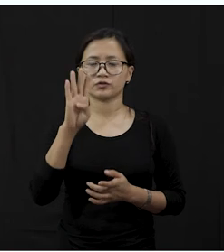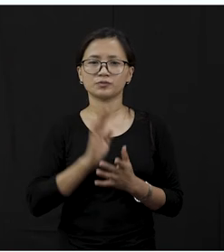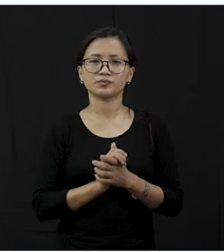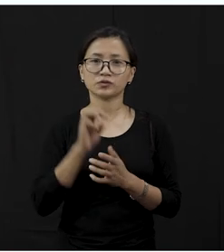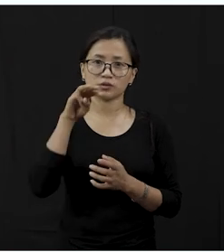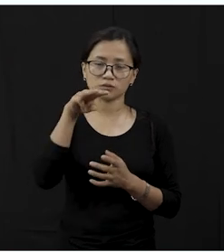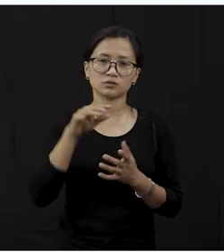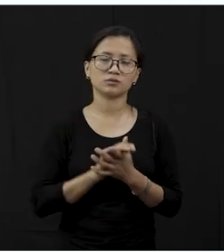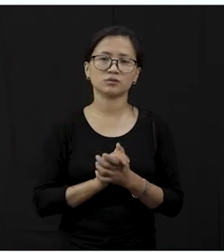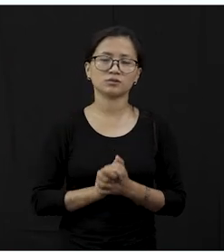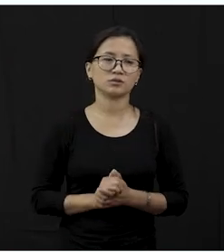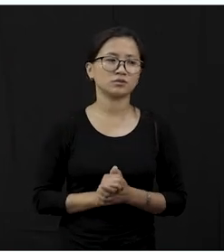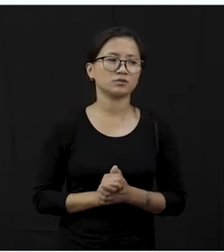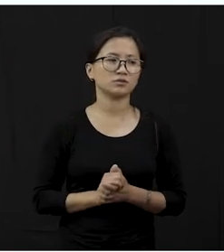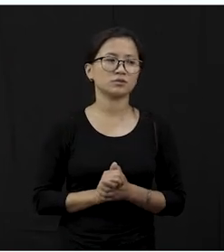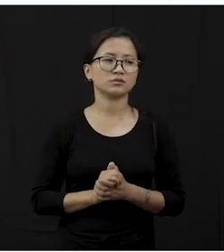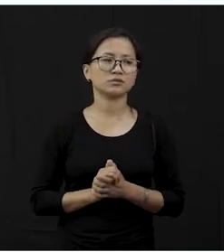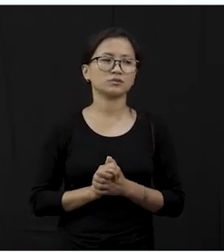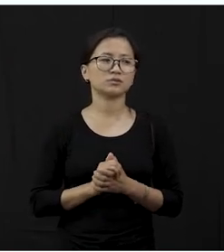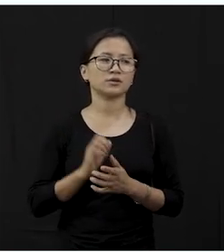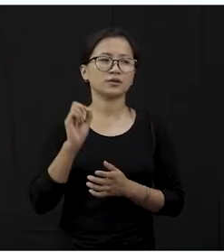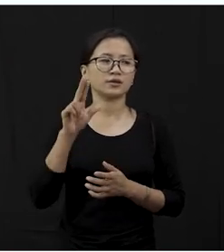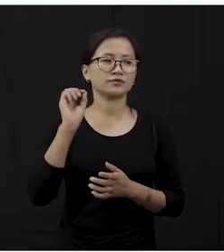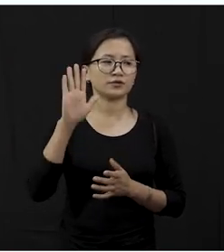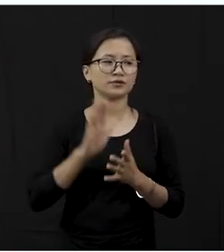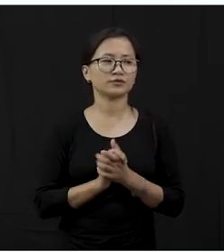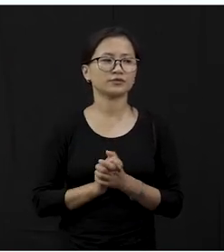74,285. On the other side, you have